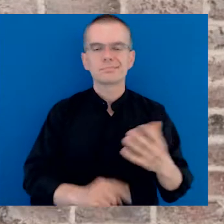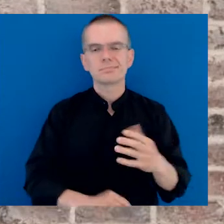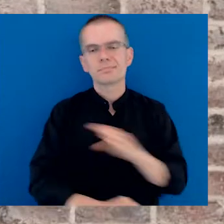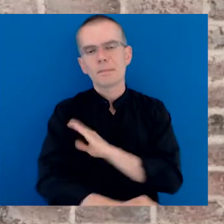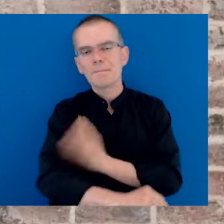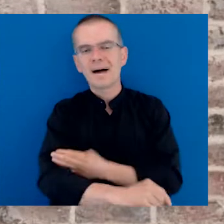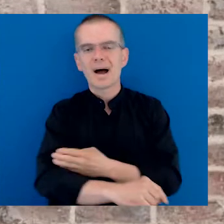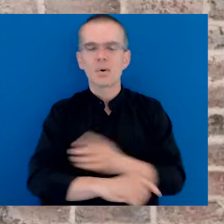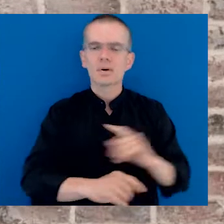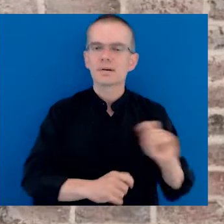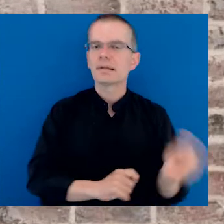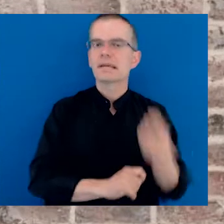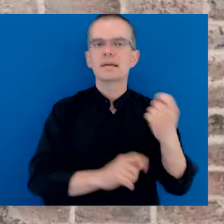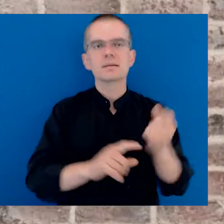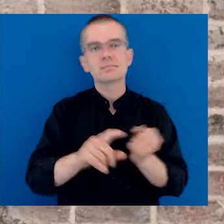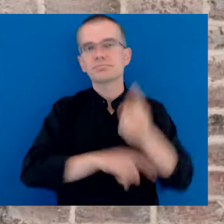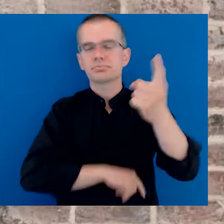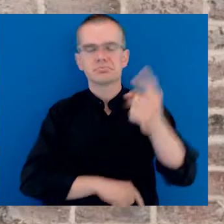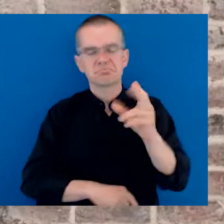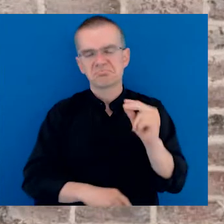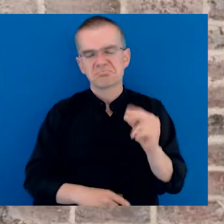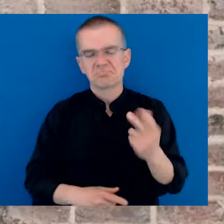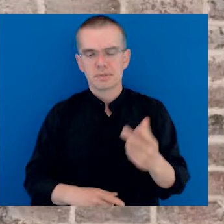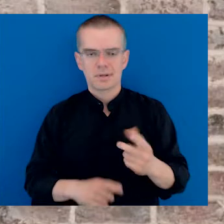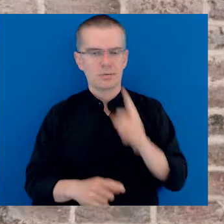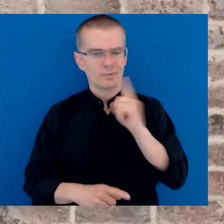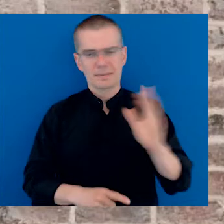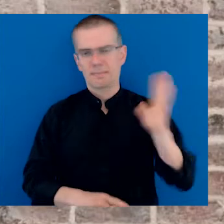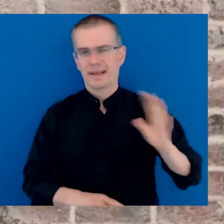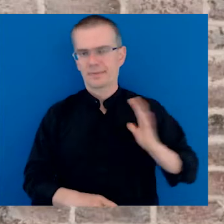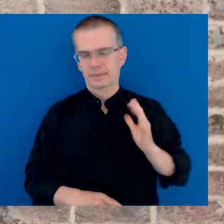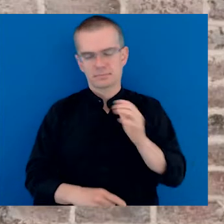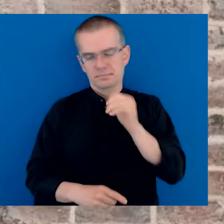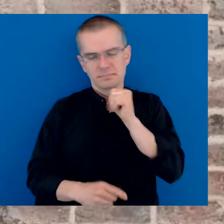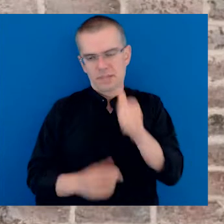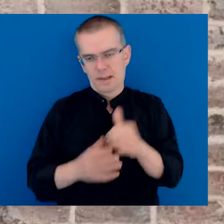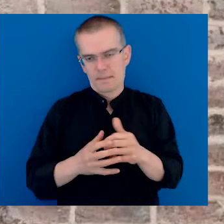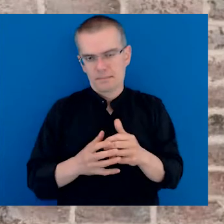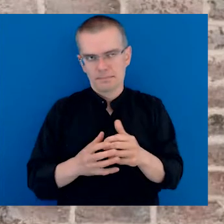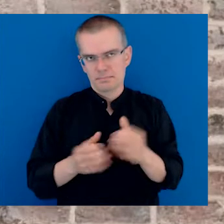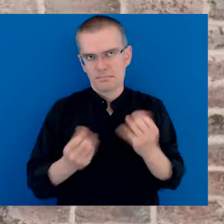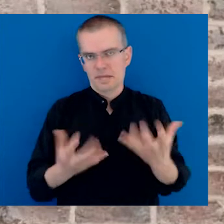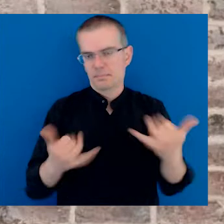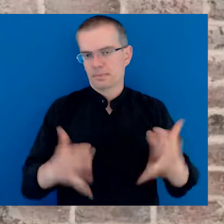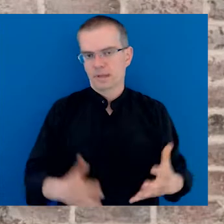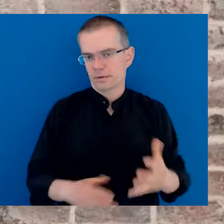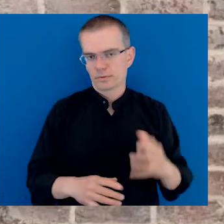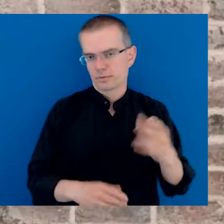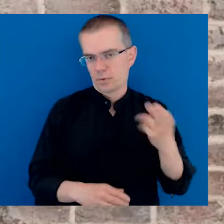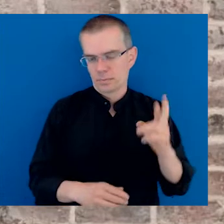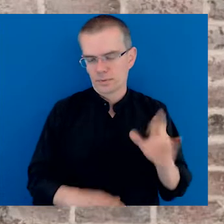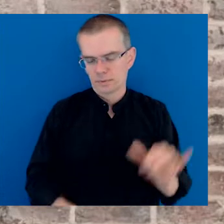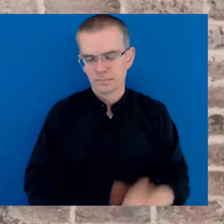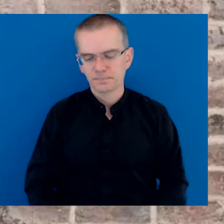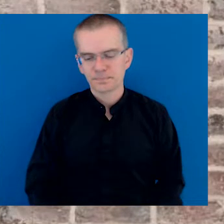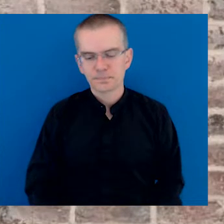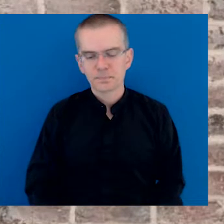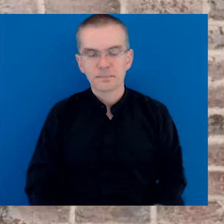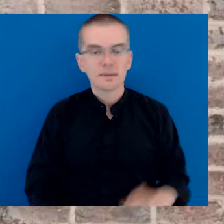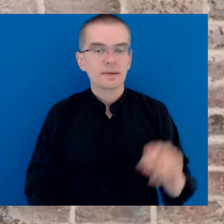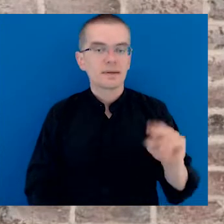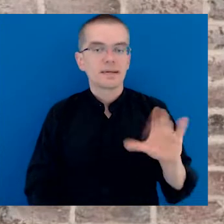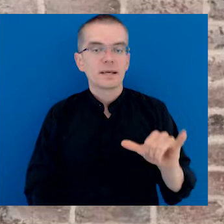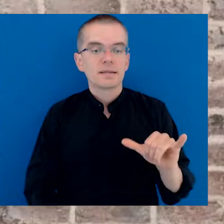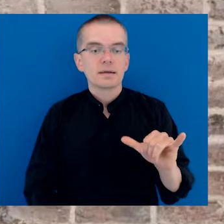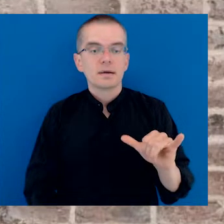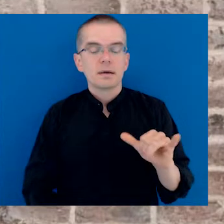many players had back then anyway. And even though he wasn't a power player, we did establish that he did hit a grand